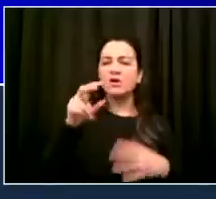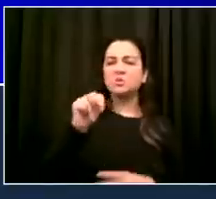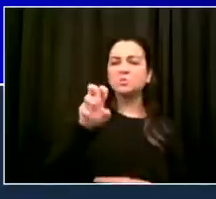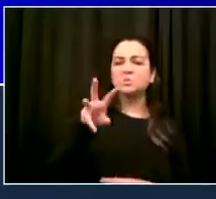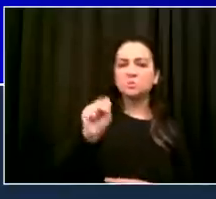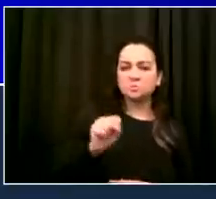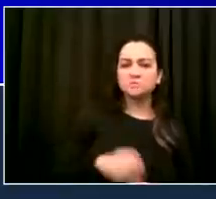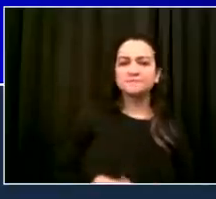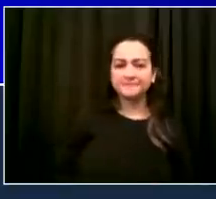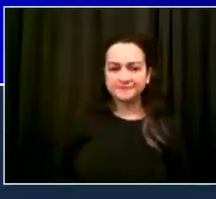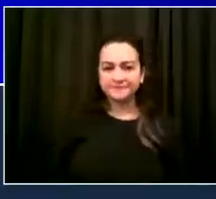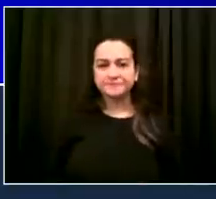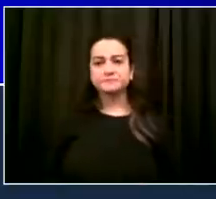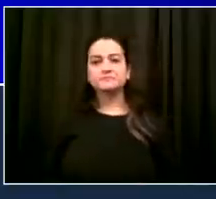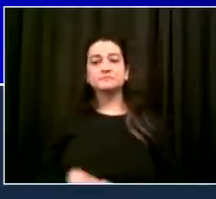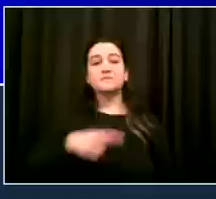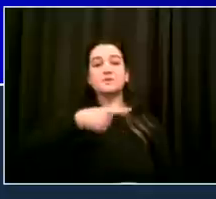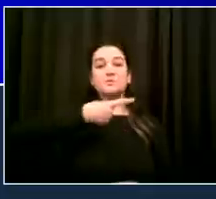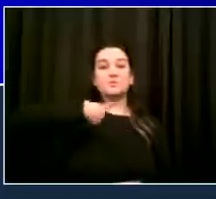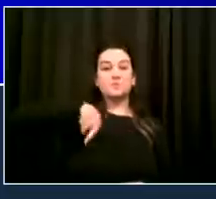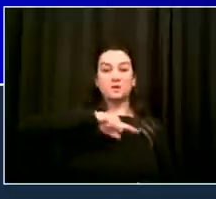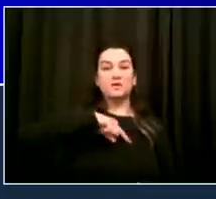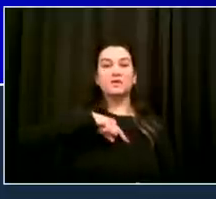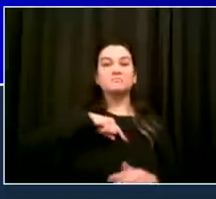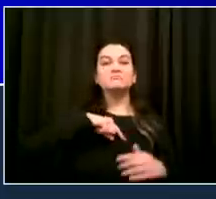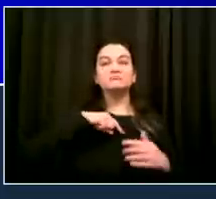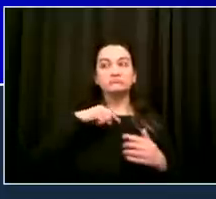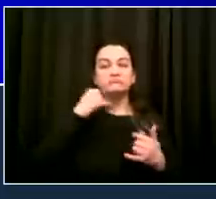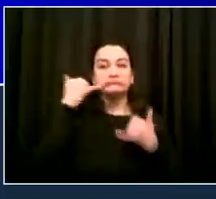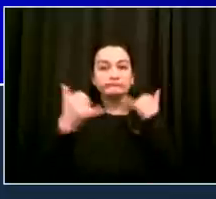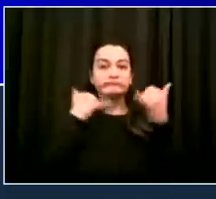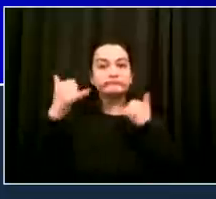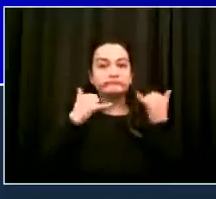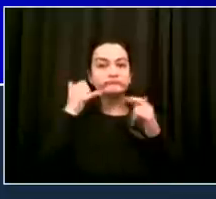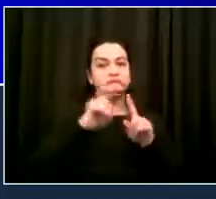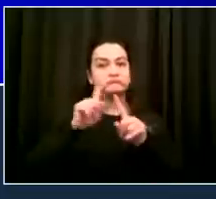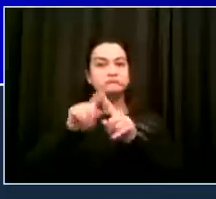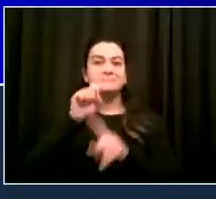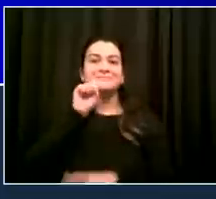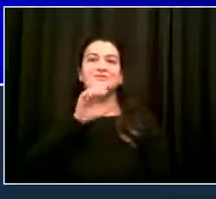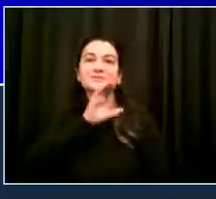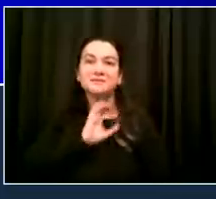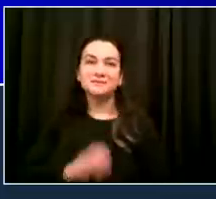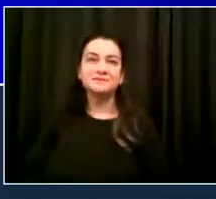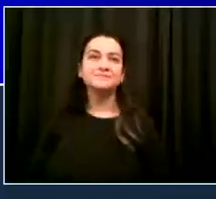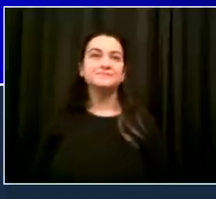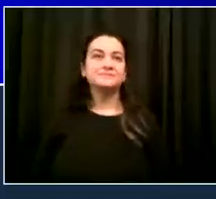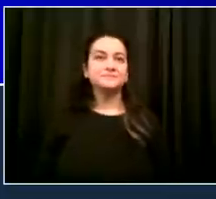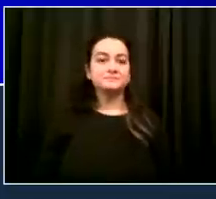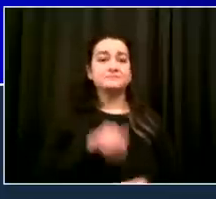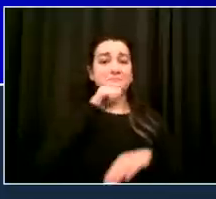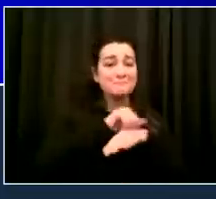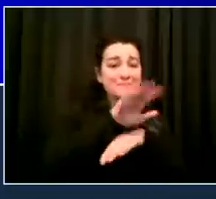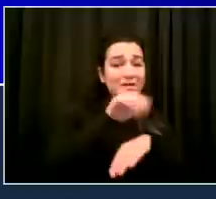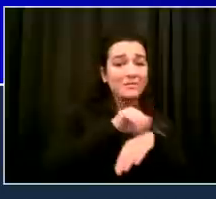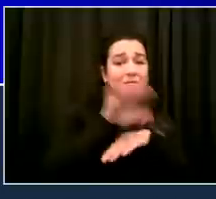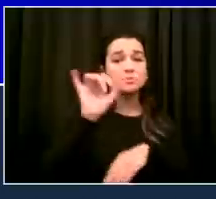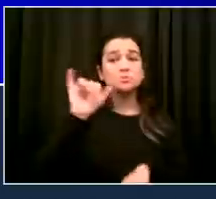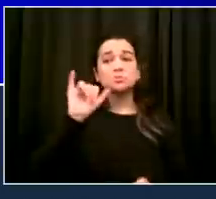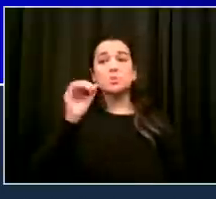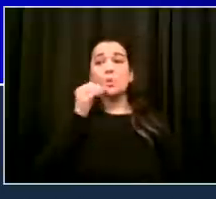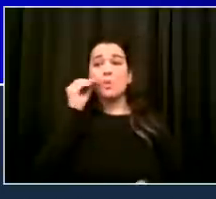flyers, posters, and with our sister agencies in the city. We are working with our network of